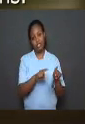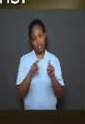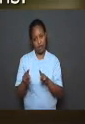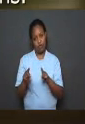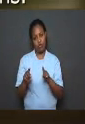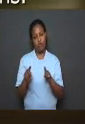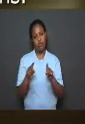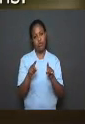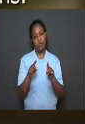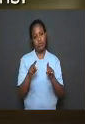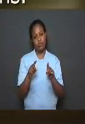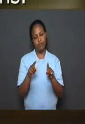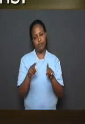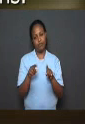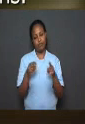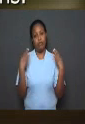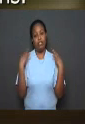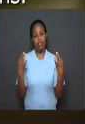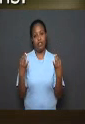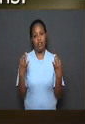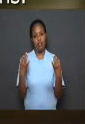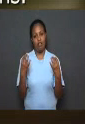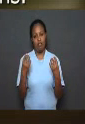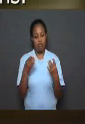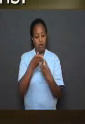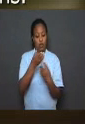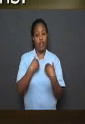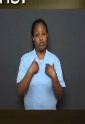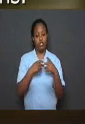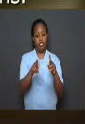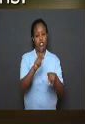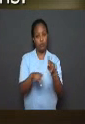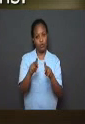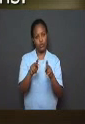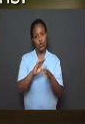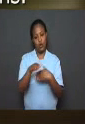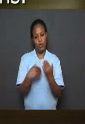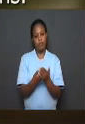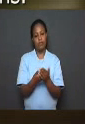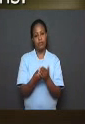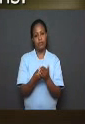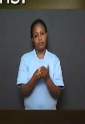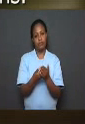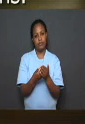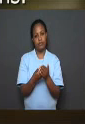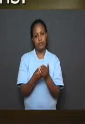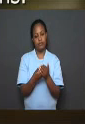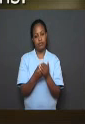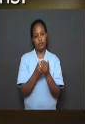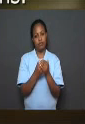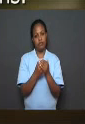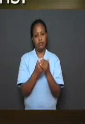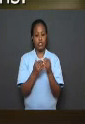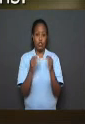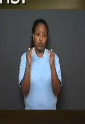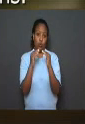Health equity concerns those differences in the health of a population that can be